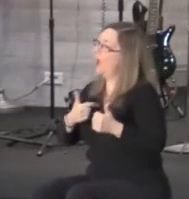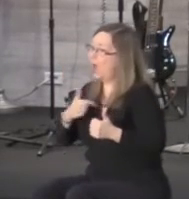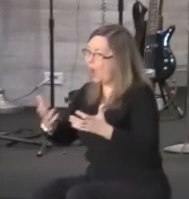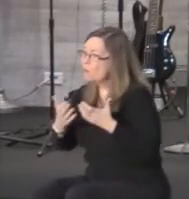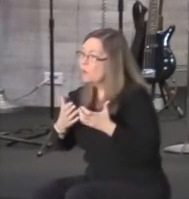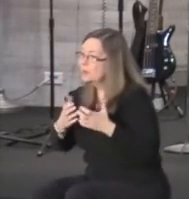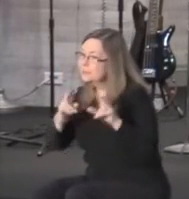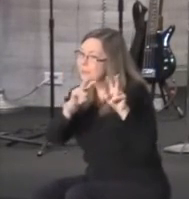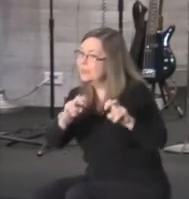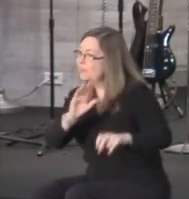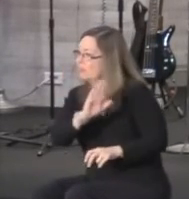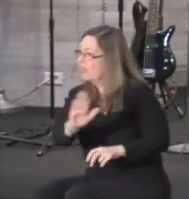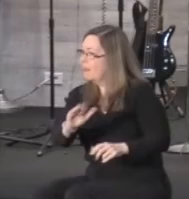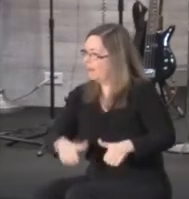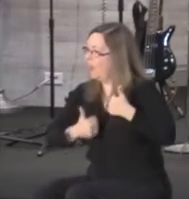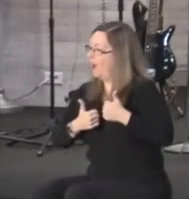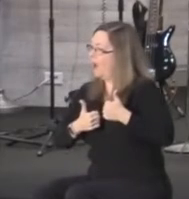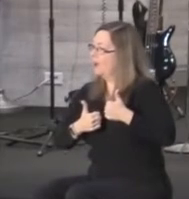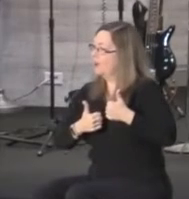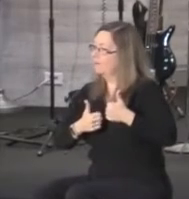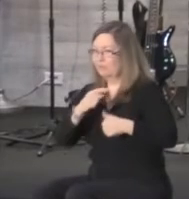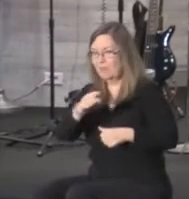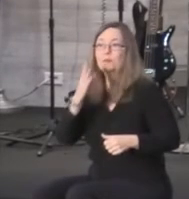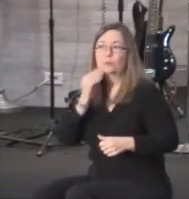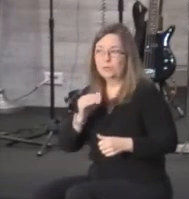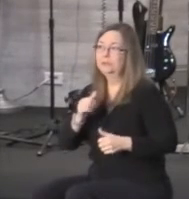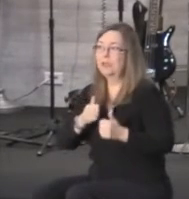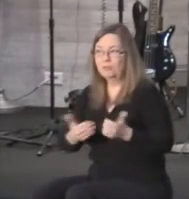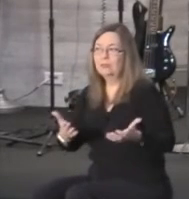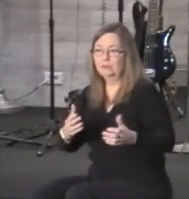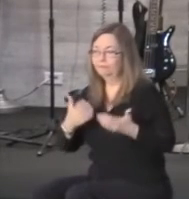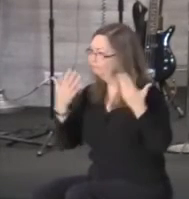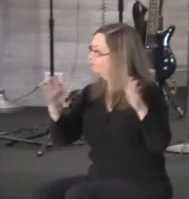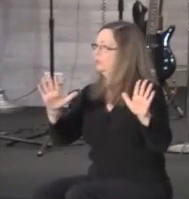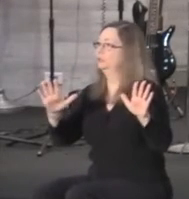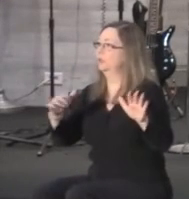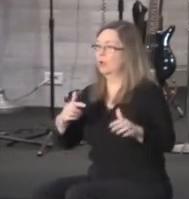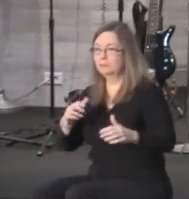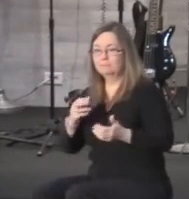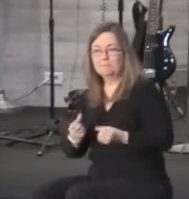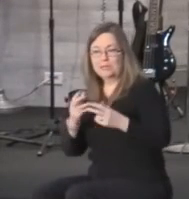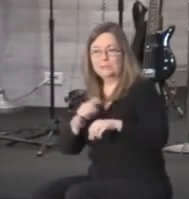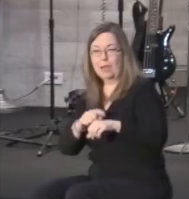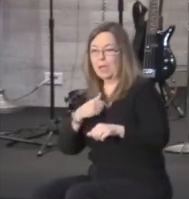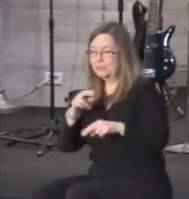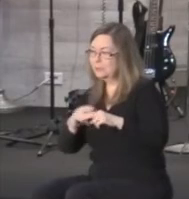to inspect their lives. They have lived it. They've been there. They've done it. And so many times I was sitting in there